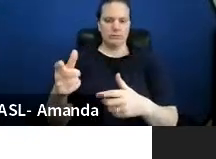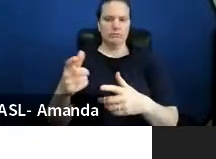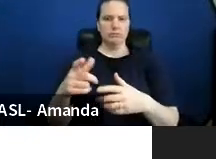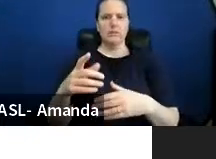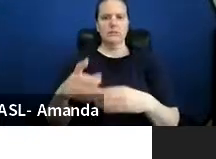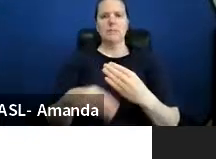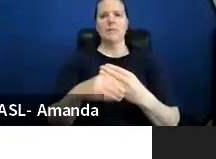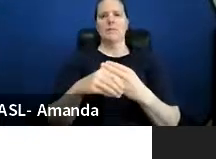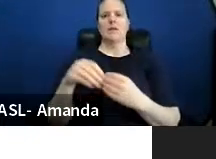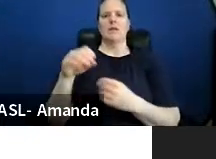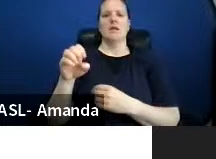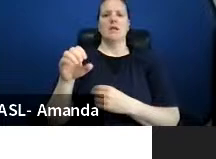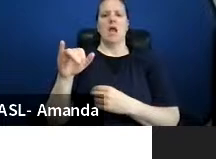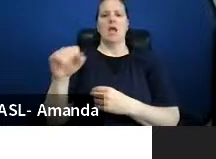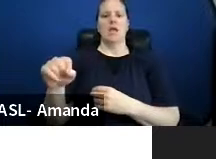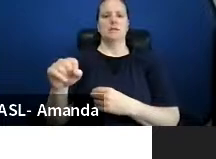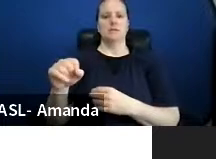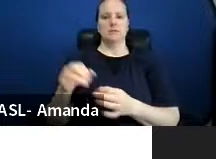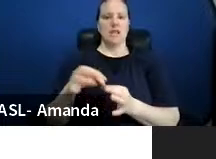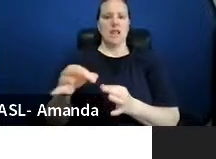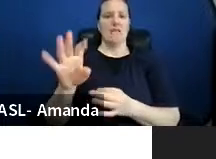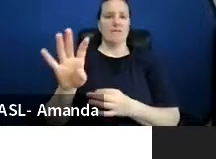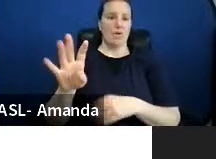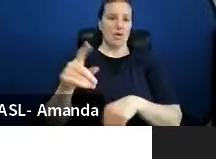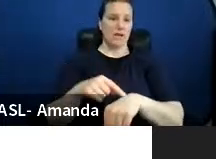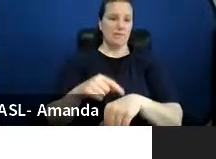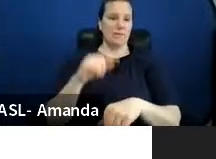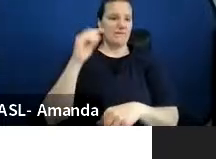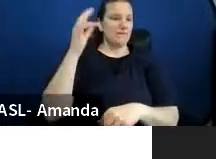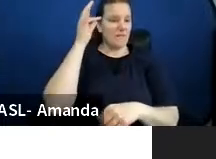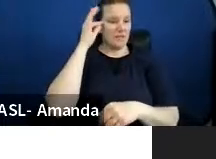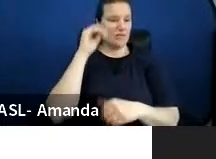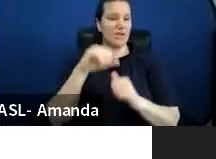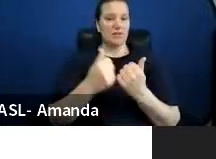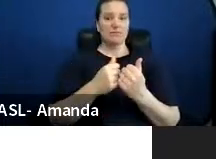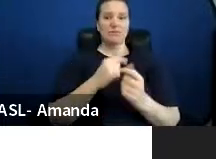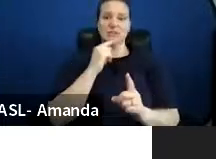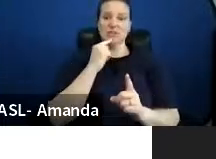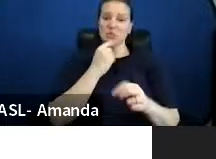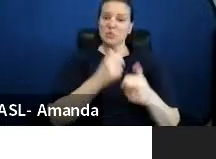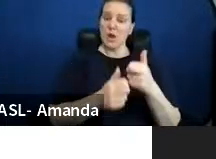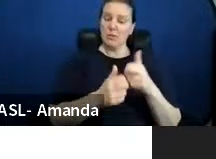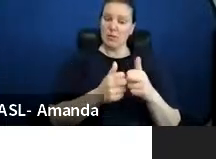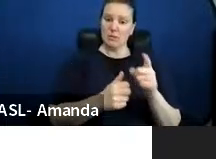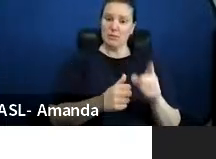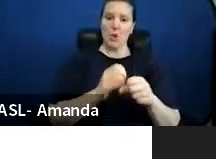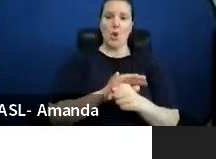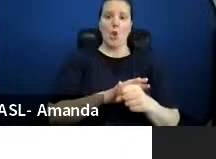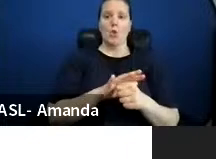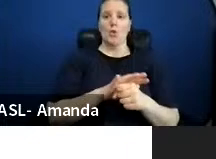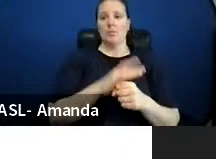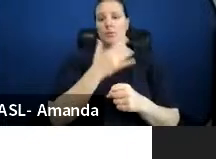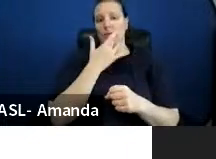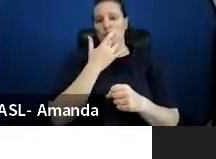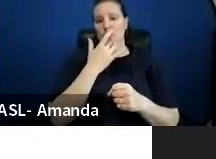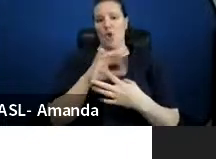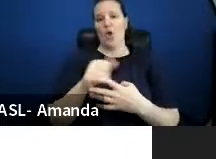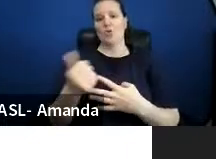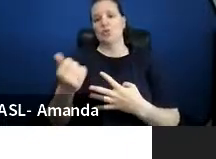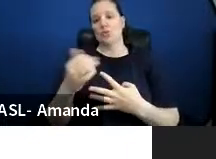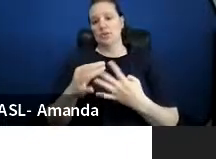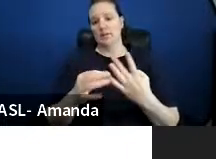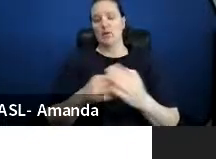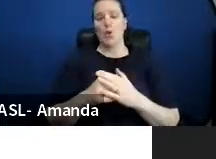supplemental EIS has been delayed 4 times because federal agencies must have a serious problem with its locally preferred alternative.